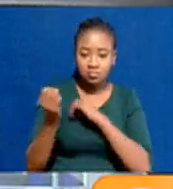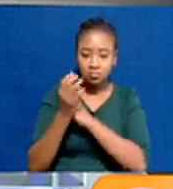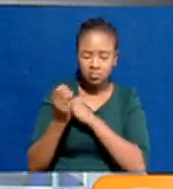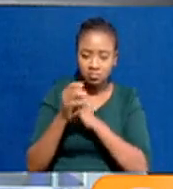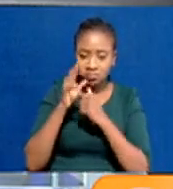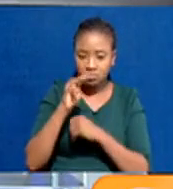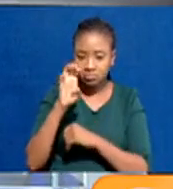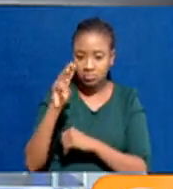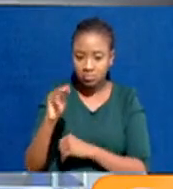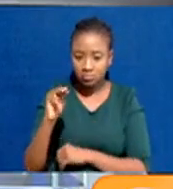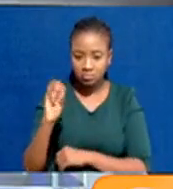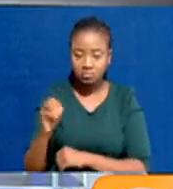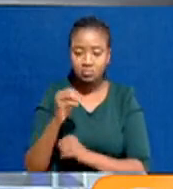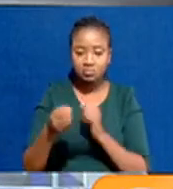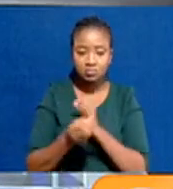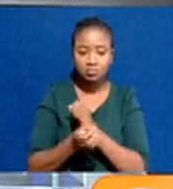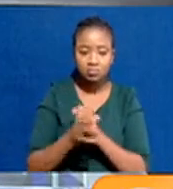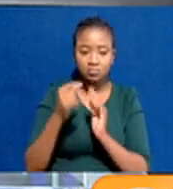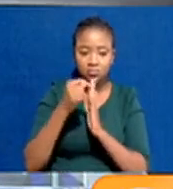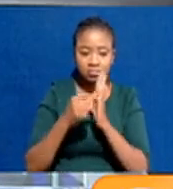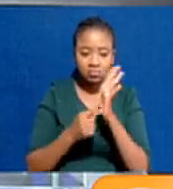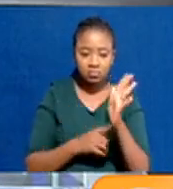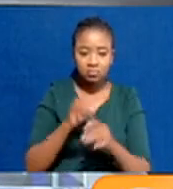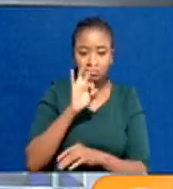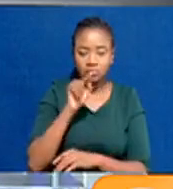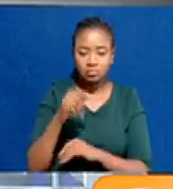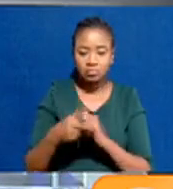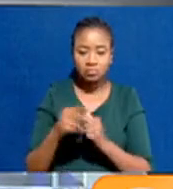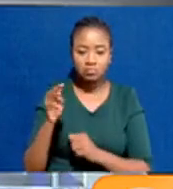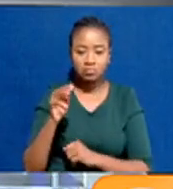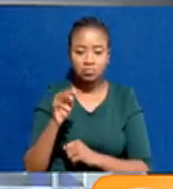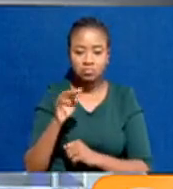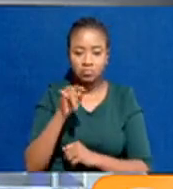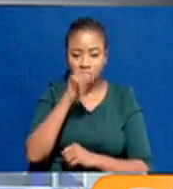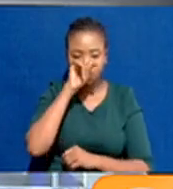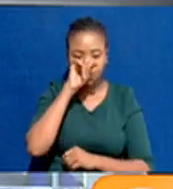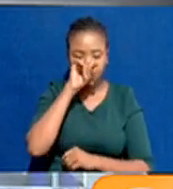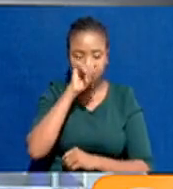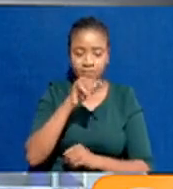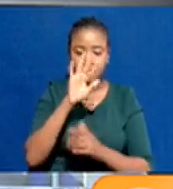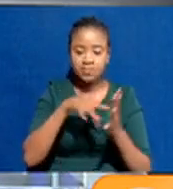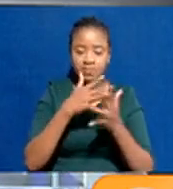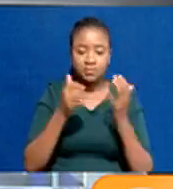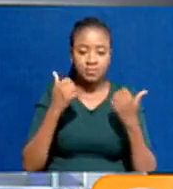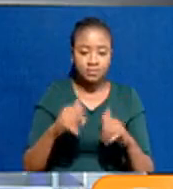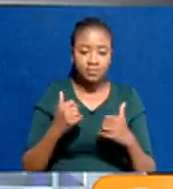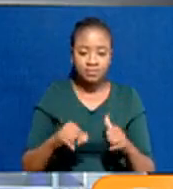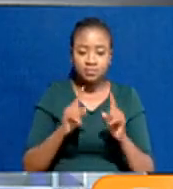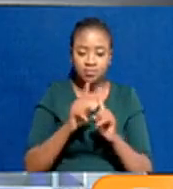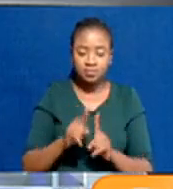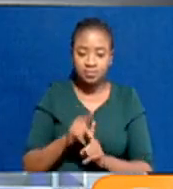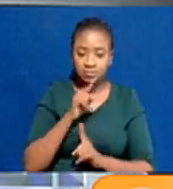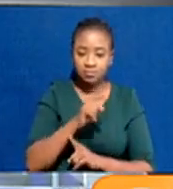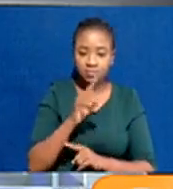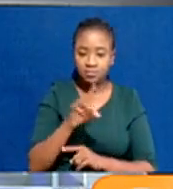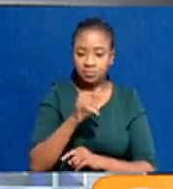memo revealing missing specifications in the bungled 3.7 billion mosquito net supply tender. The head of division of the National Malaria Program,